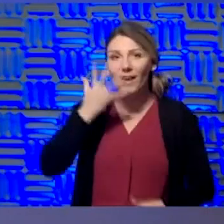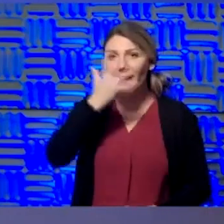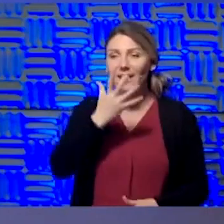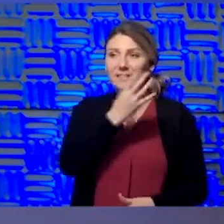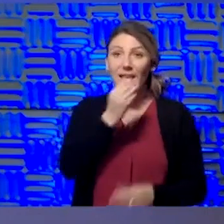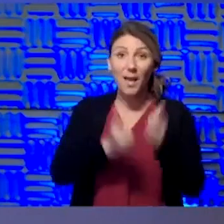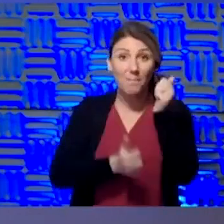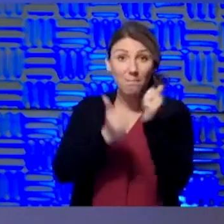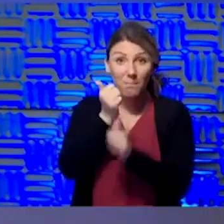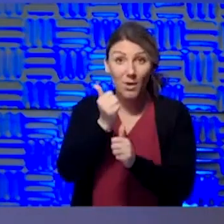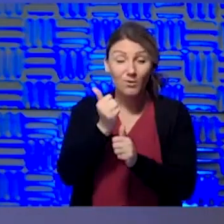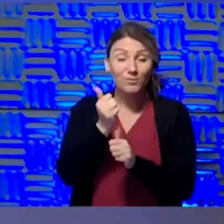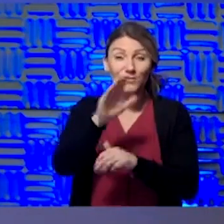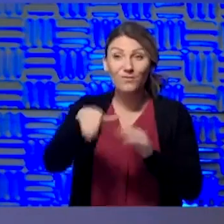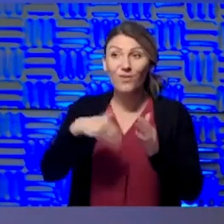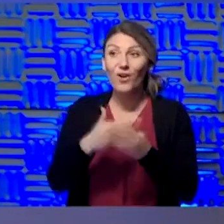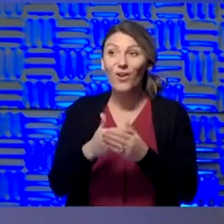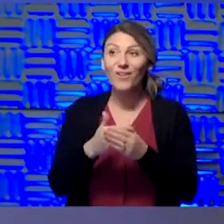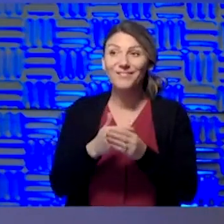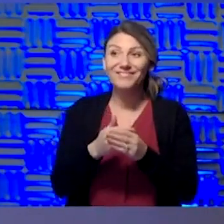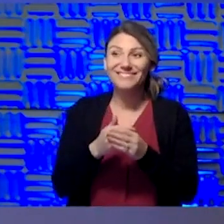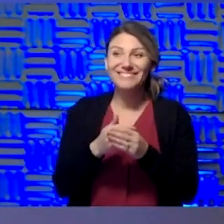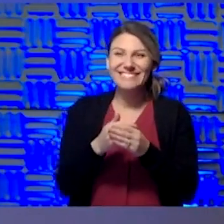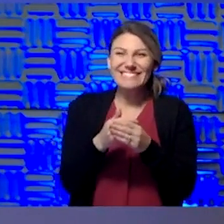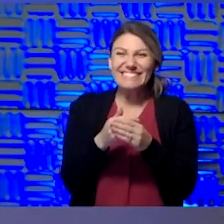and most of all,